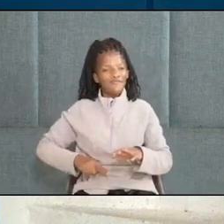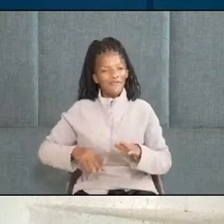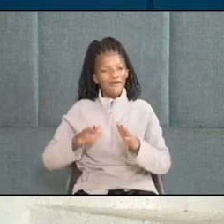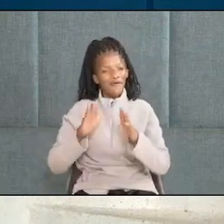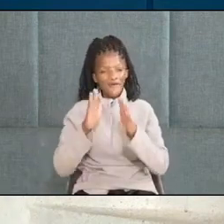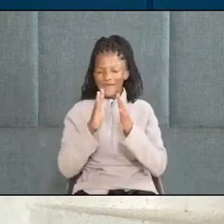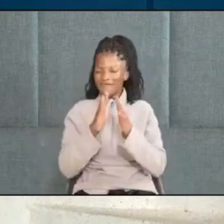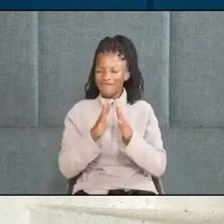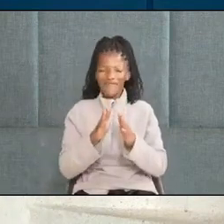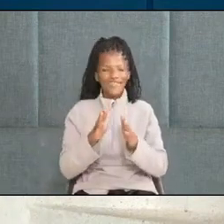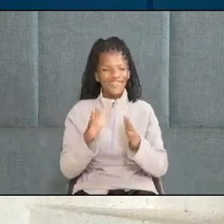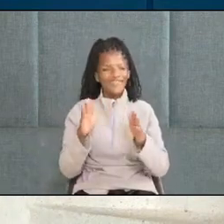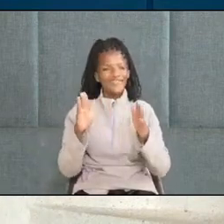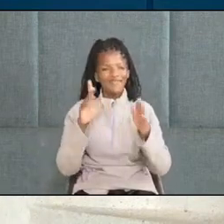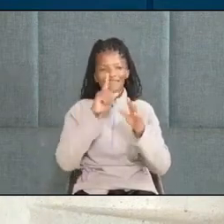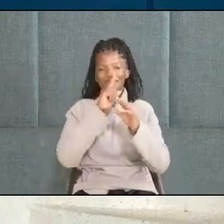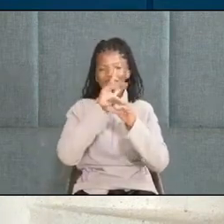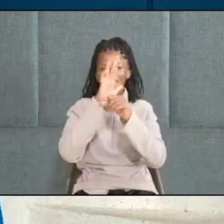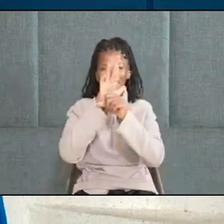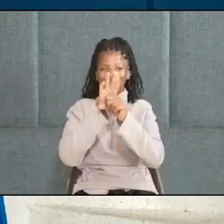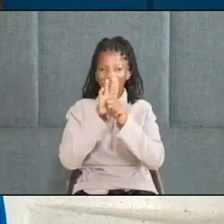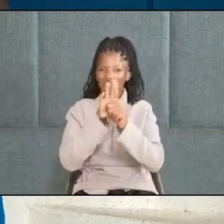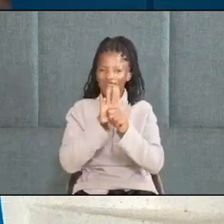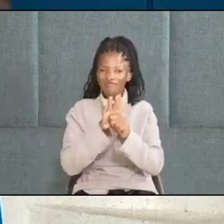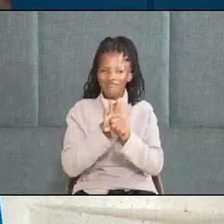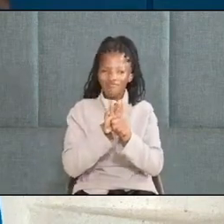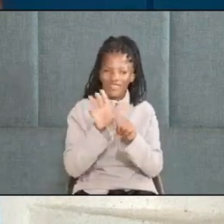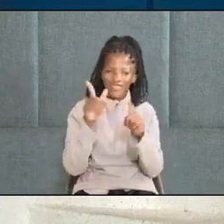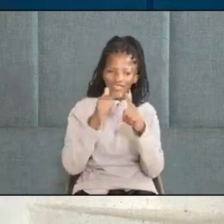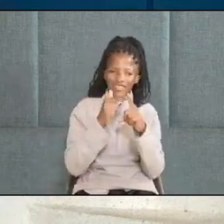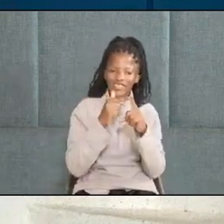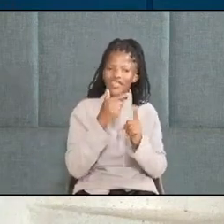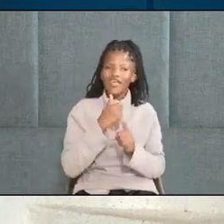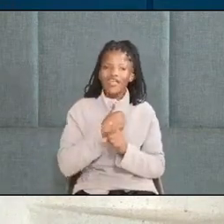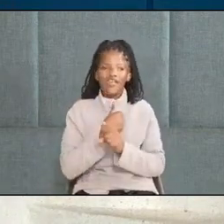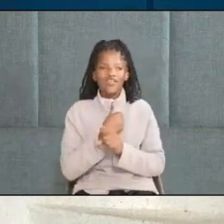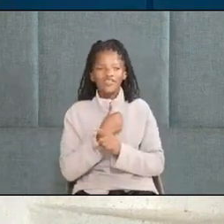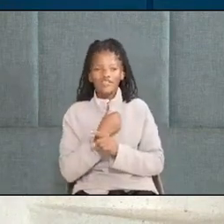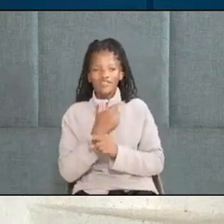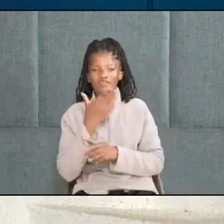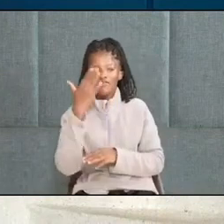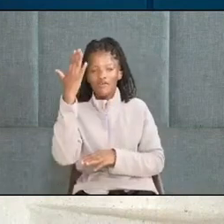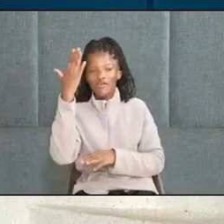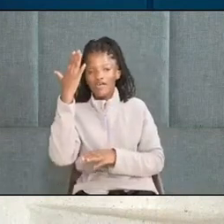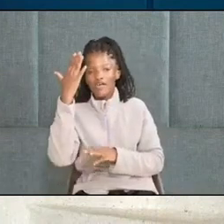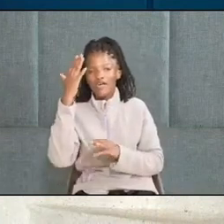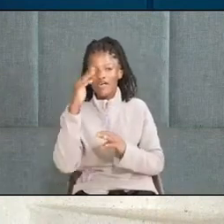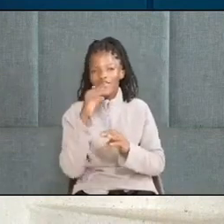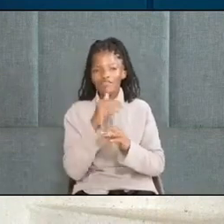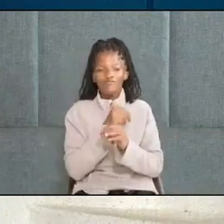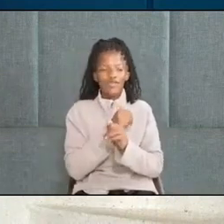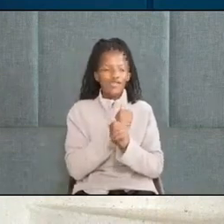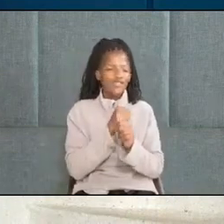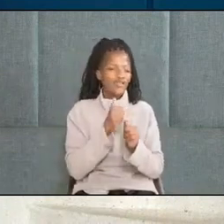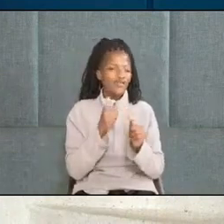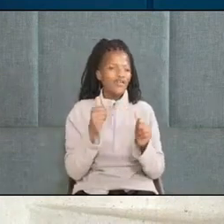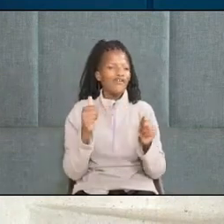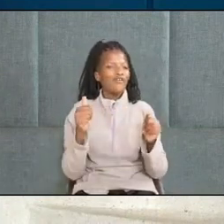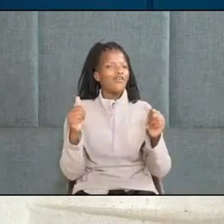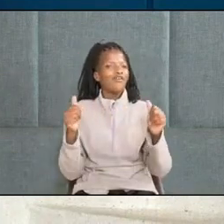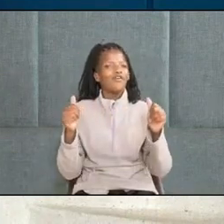has promised good to me. His word